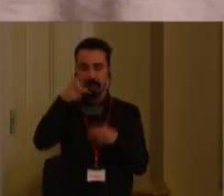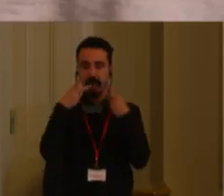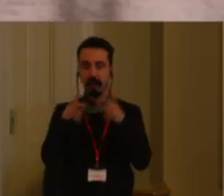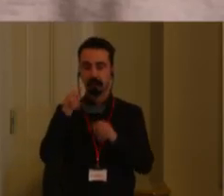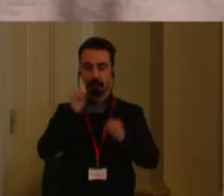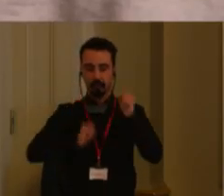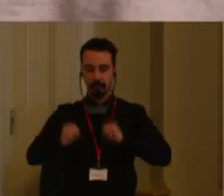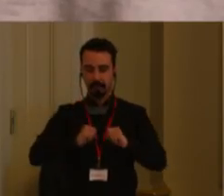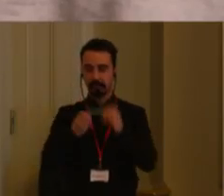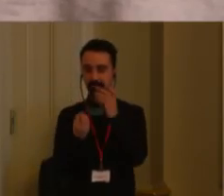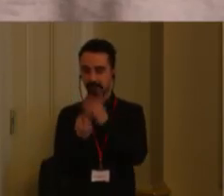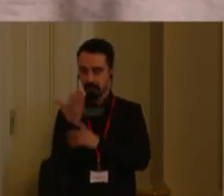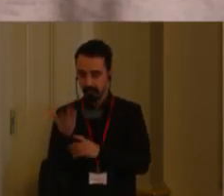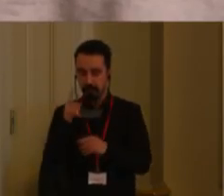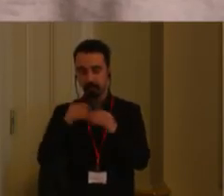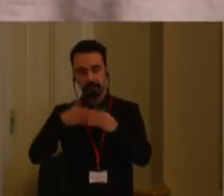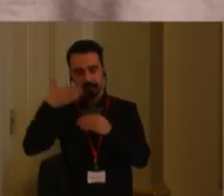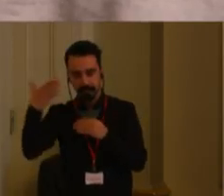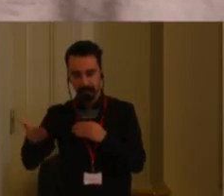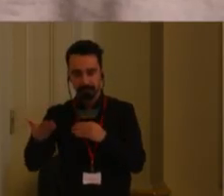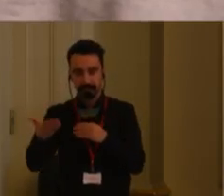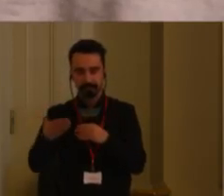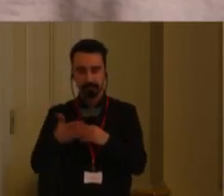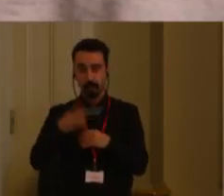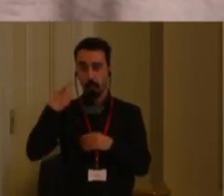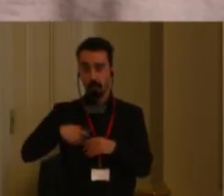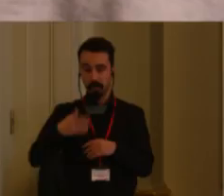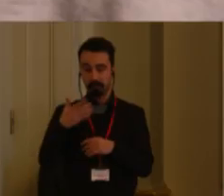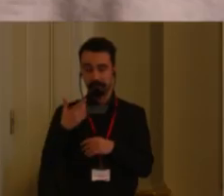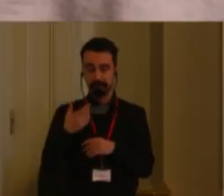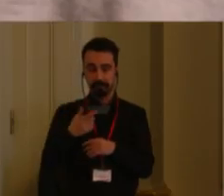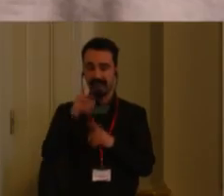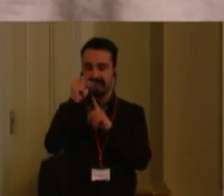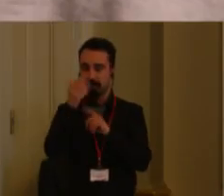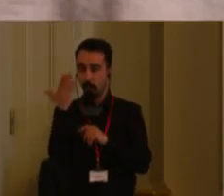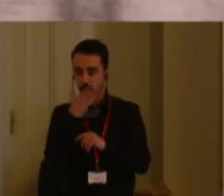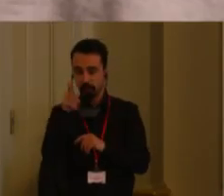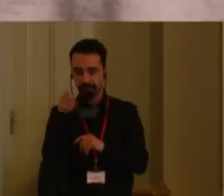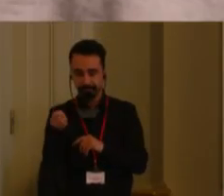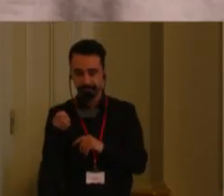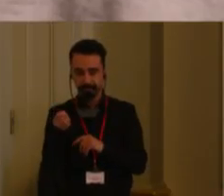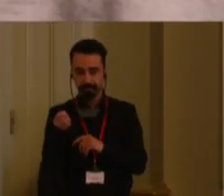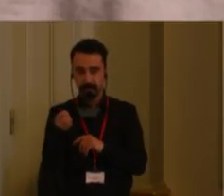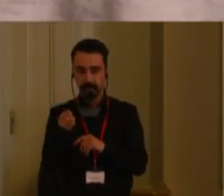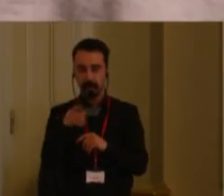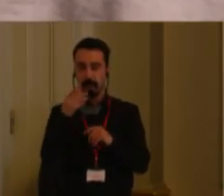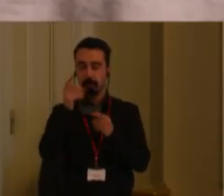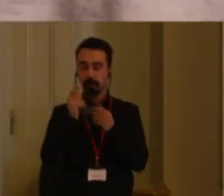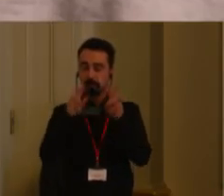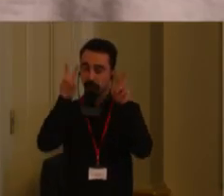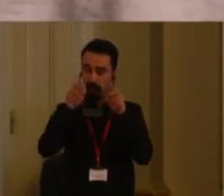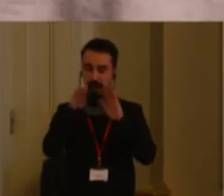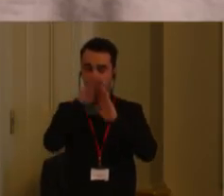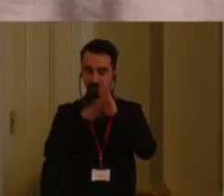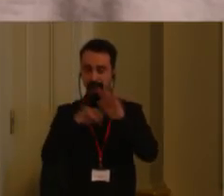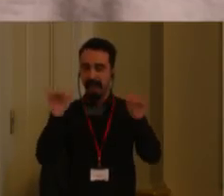the introduction of sport and play in primary schools, vocational training for the tourism sector, and special